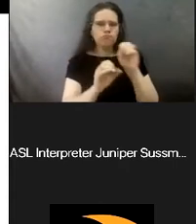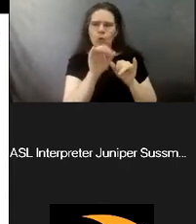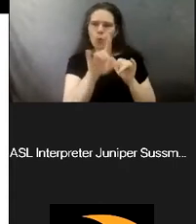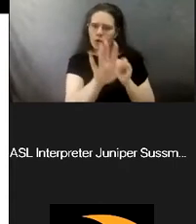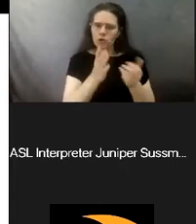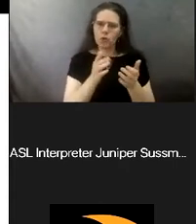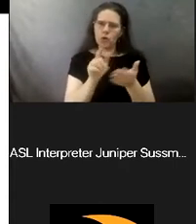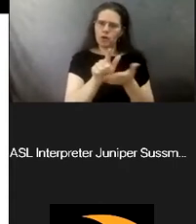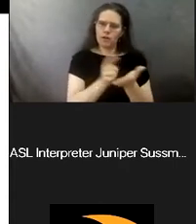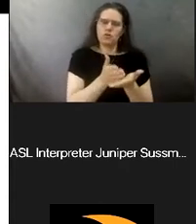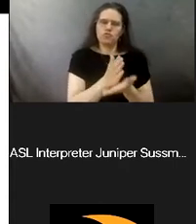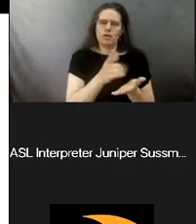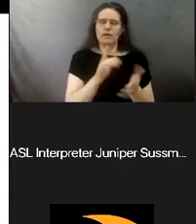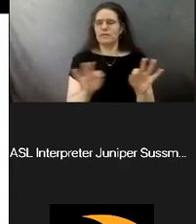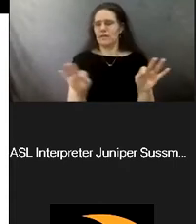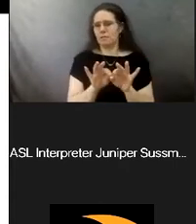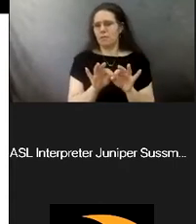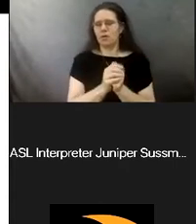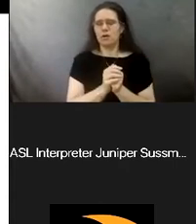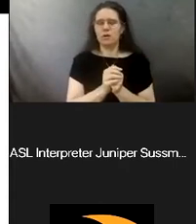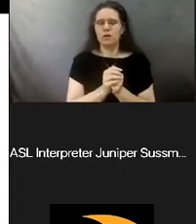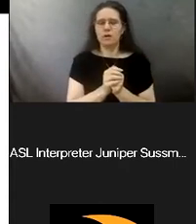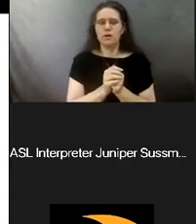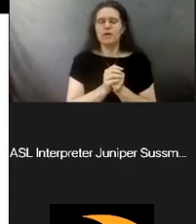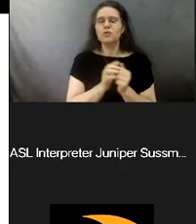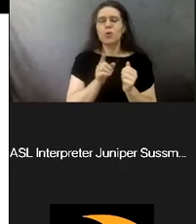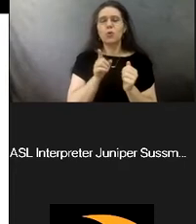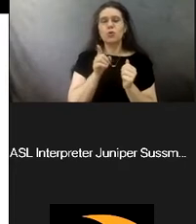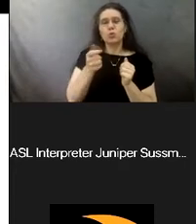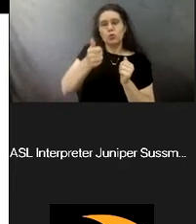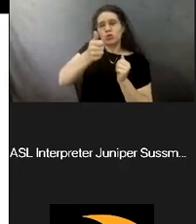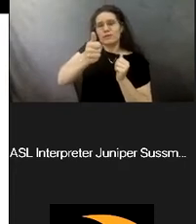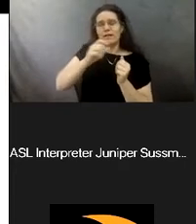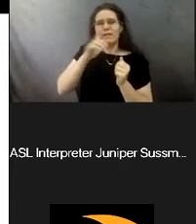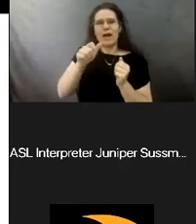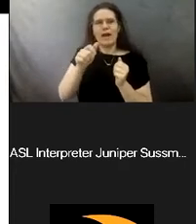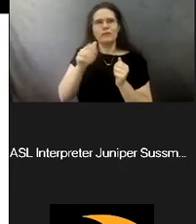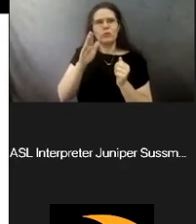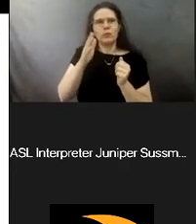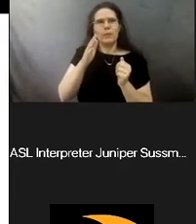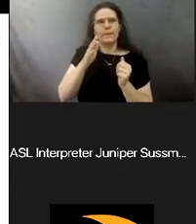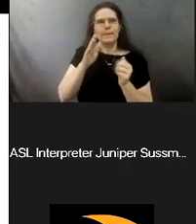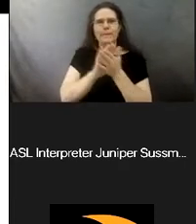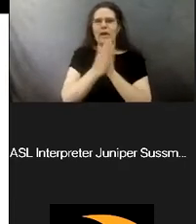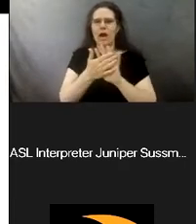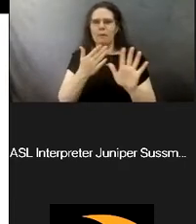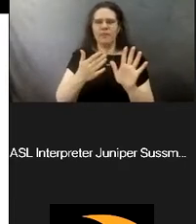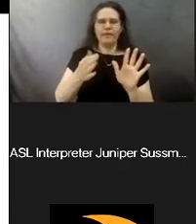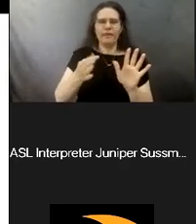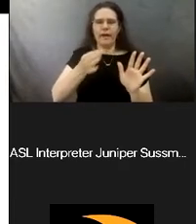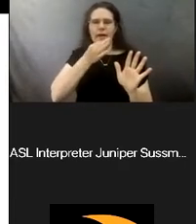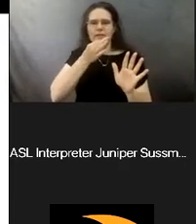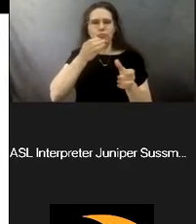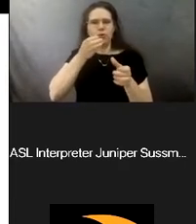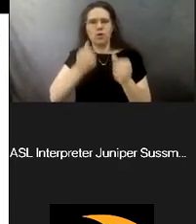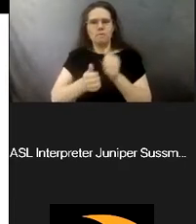are. I think the most important thing to know is you don't have to be the expert on their legal rights, but it is so incredibly important that you know